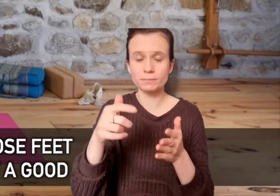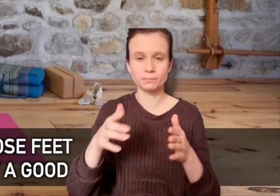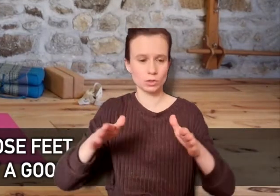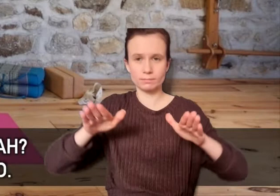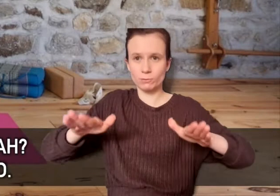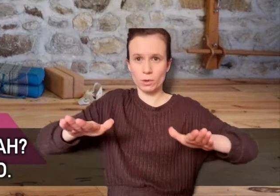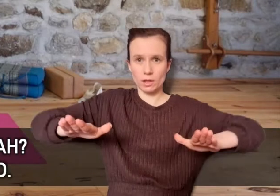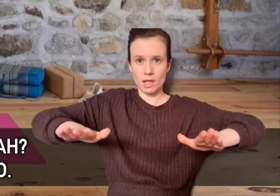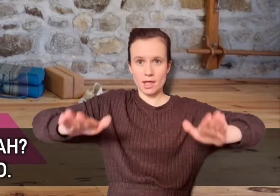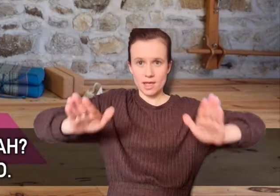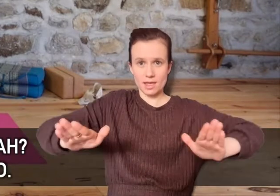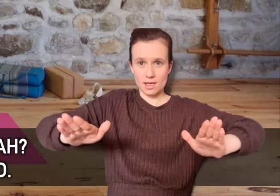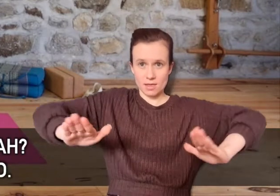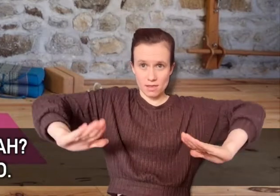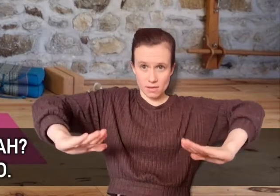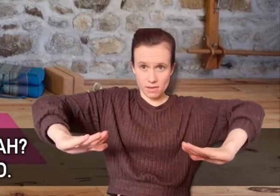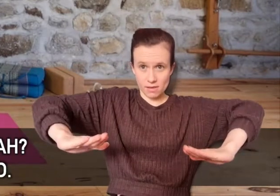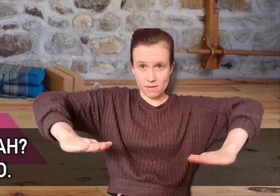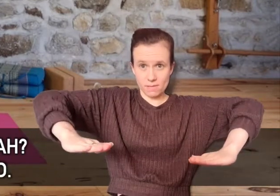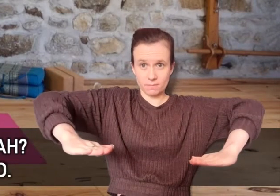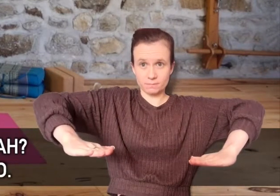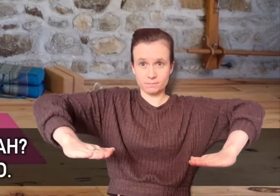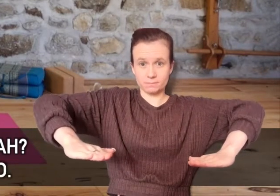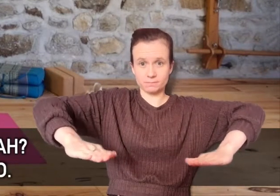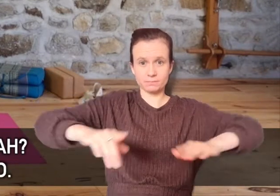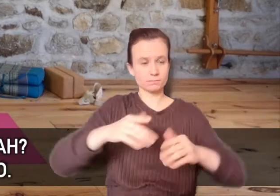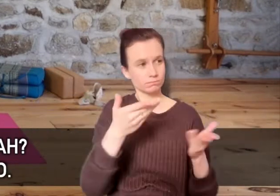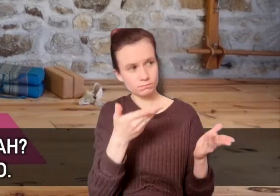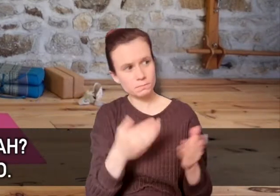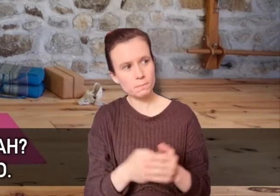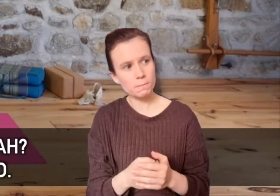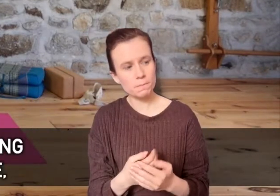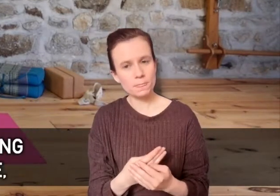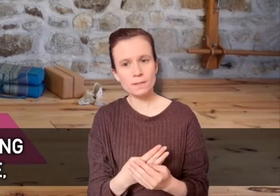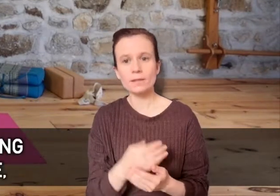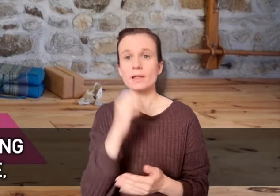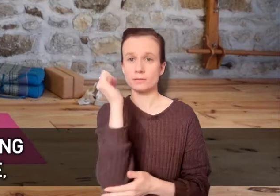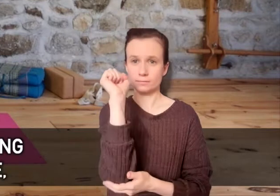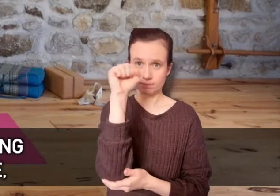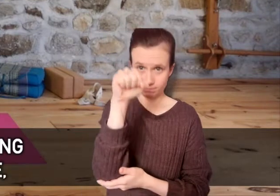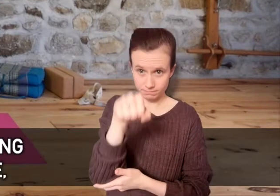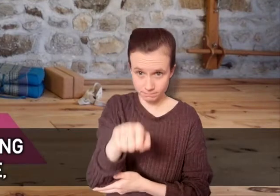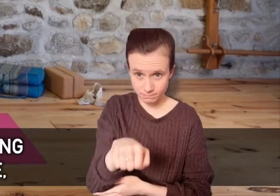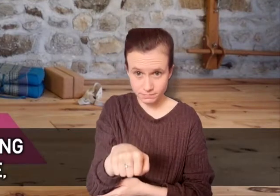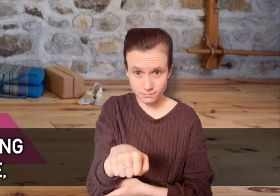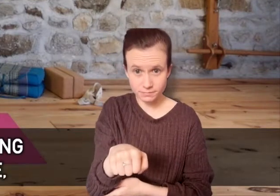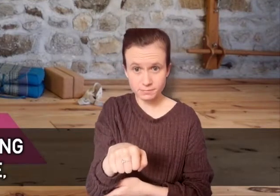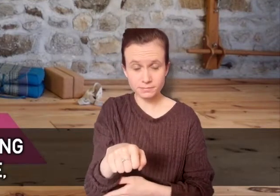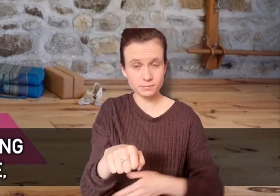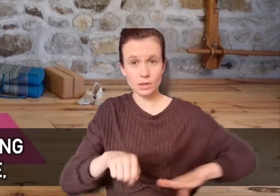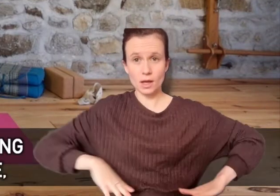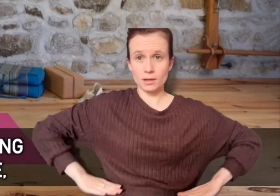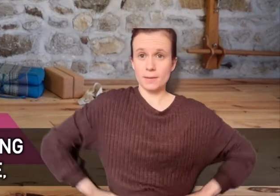a good inward rotation from the hip, yeah? Going back into a forward fold. So hands on the hips. You're